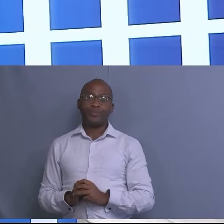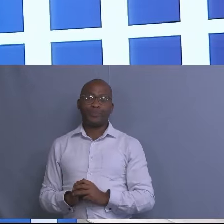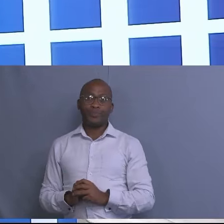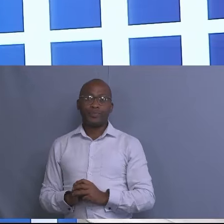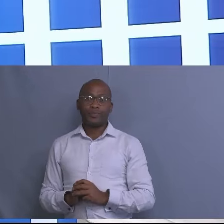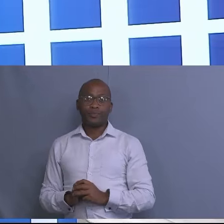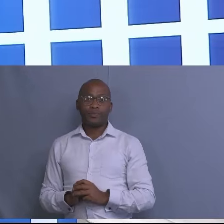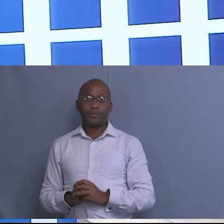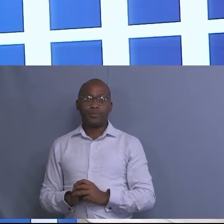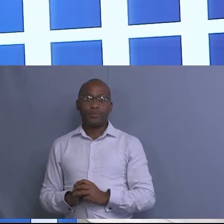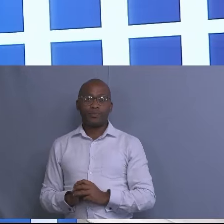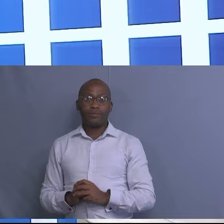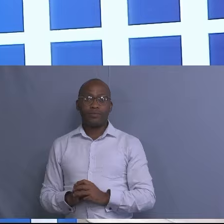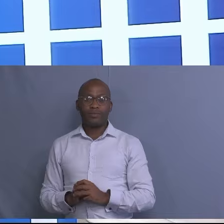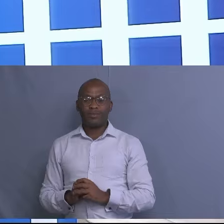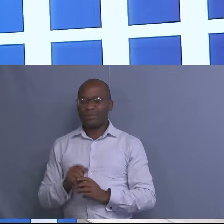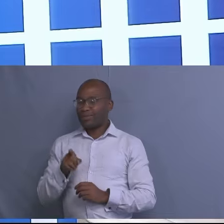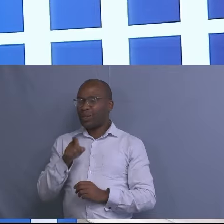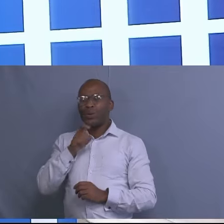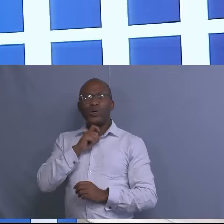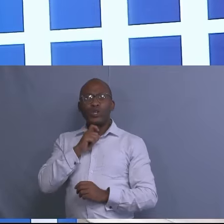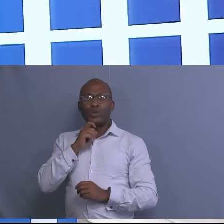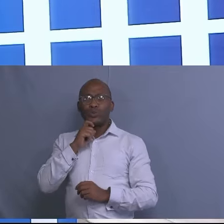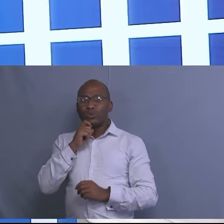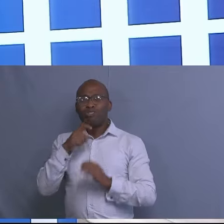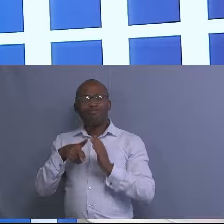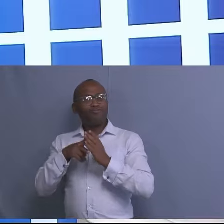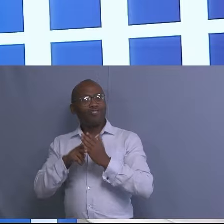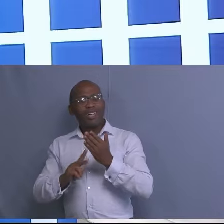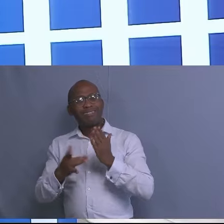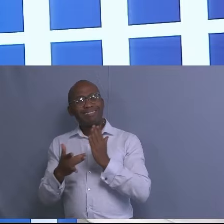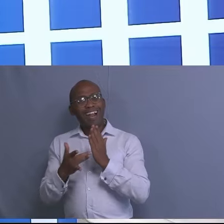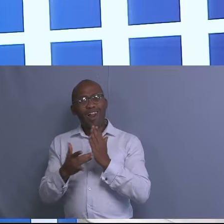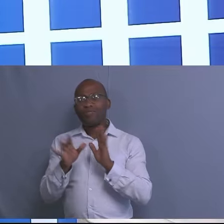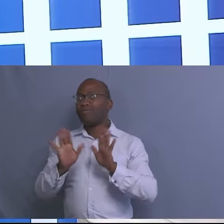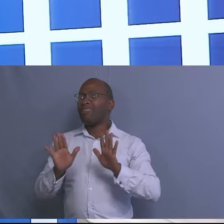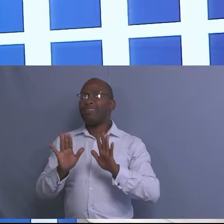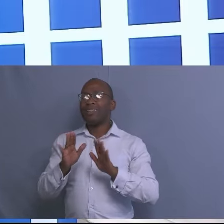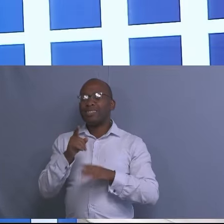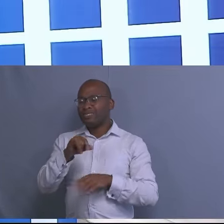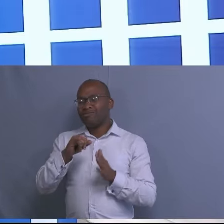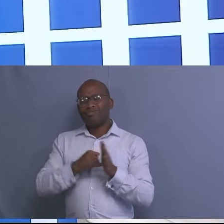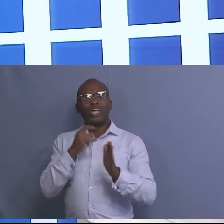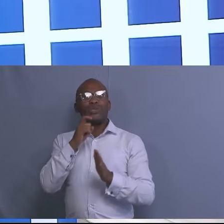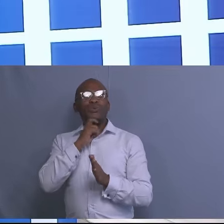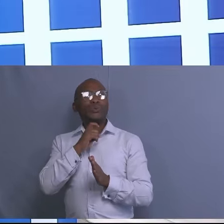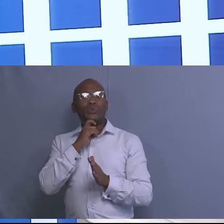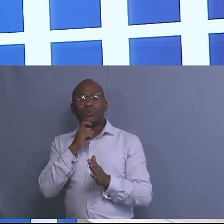it is not mechanized. It only depends on hand tools, just the simple hand tools.